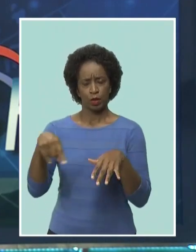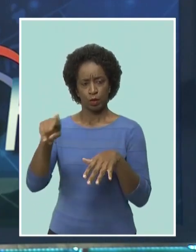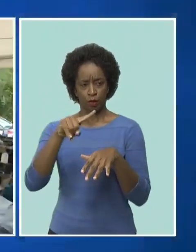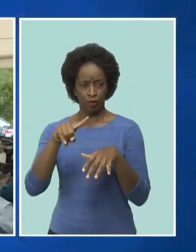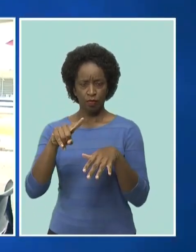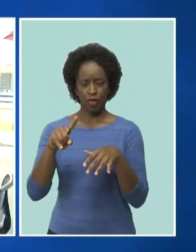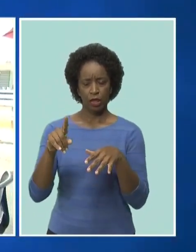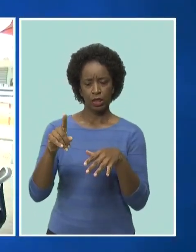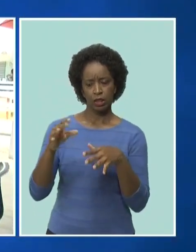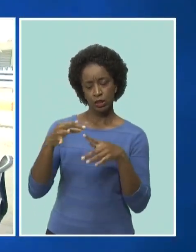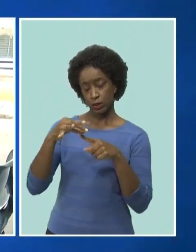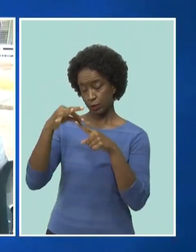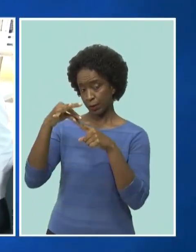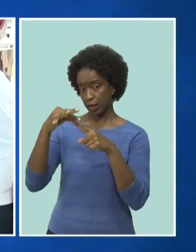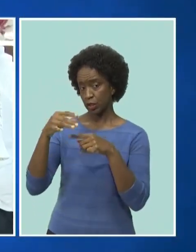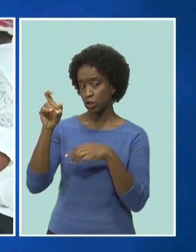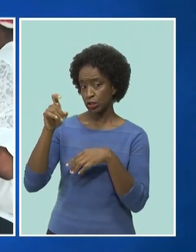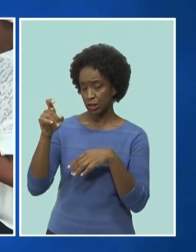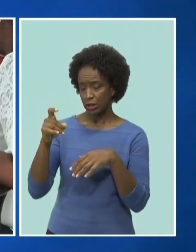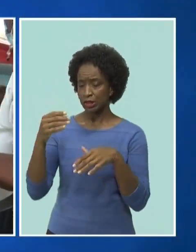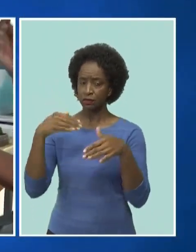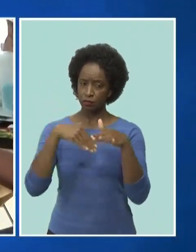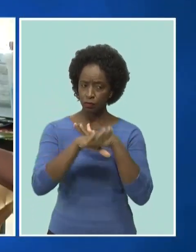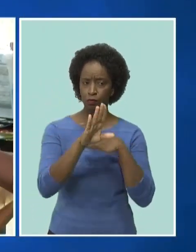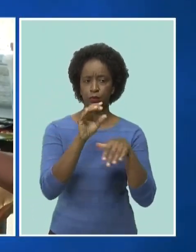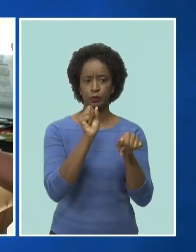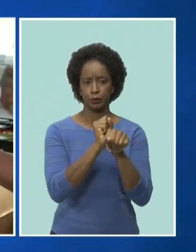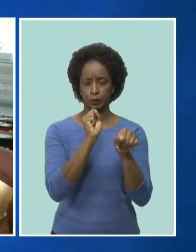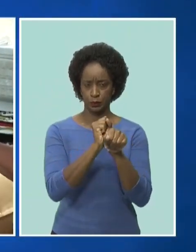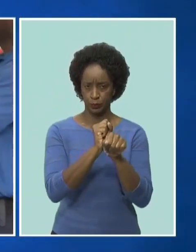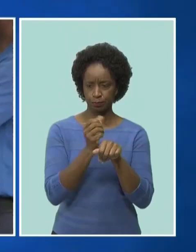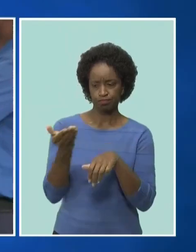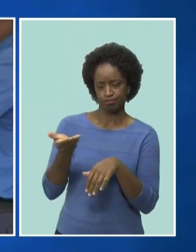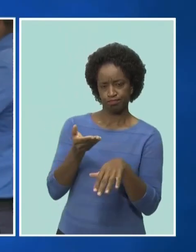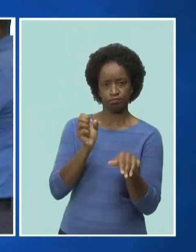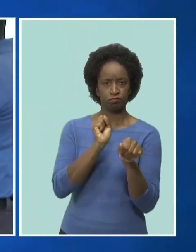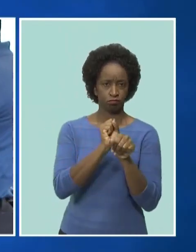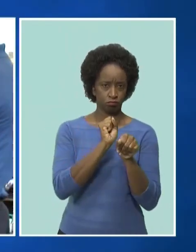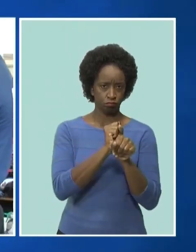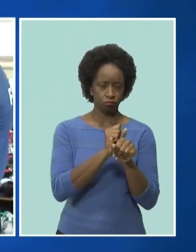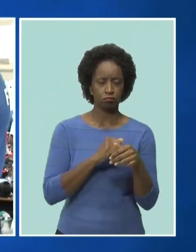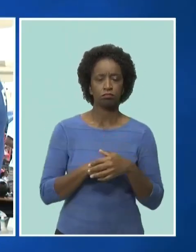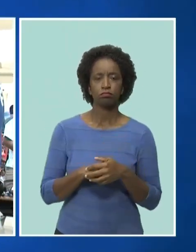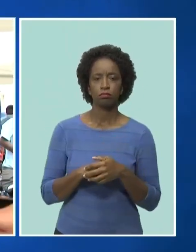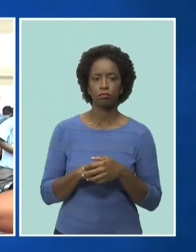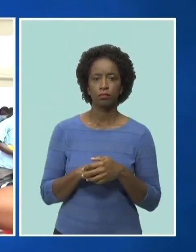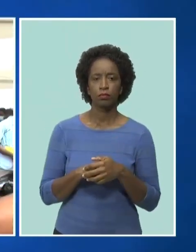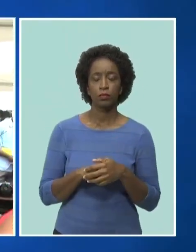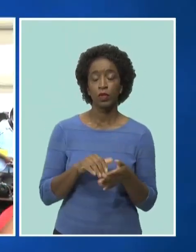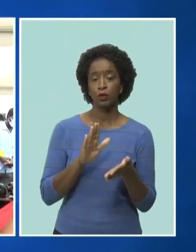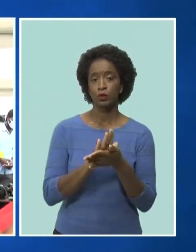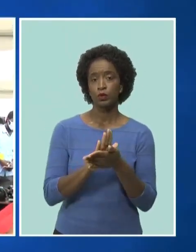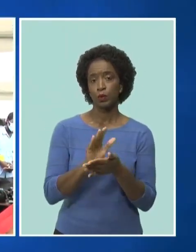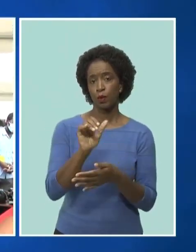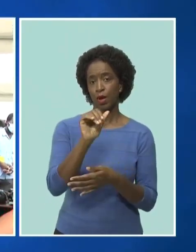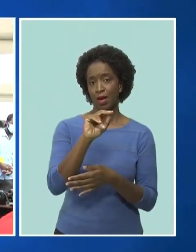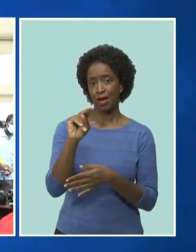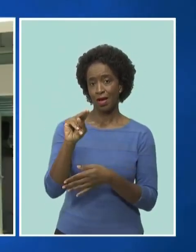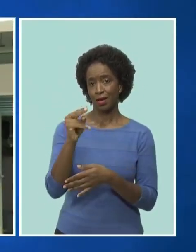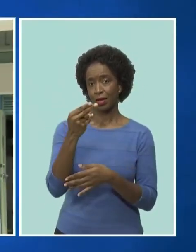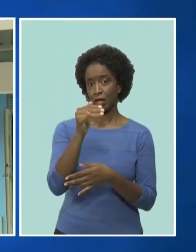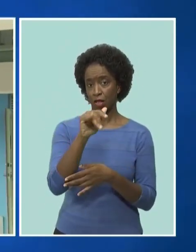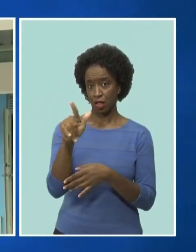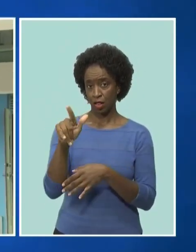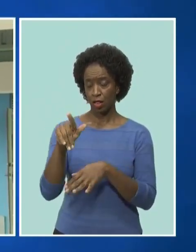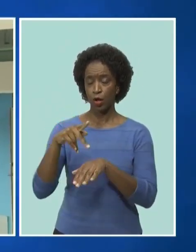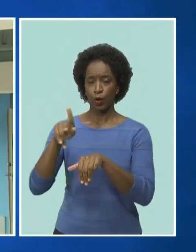the principal of the Anthill School, Imelda Bell, as the school put on a career showcase. Barbados is a signatory to the Convention on